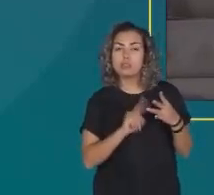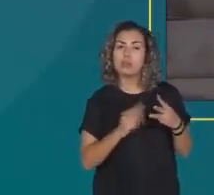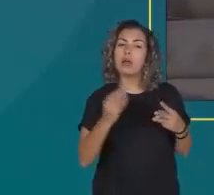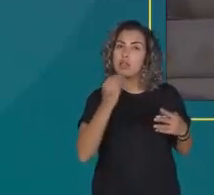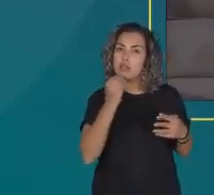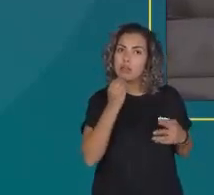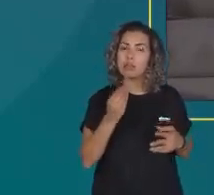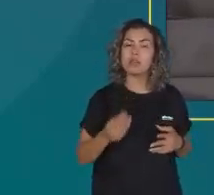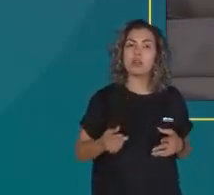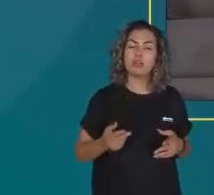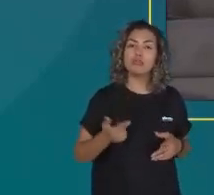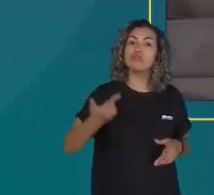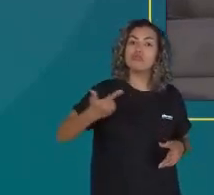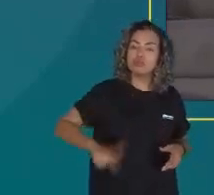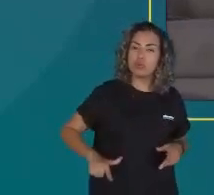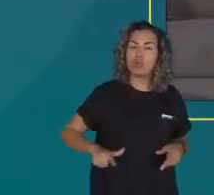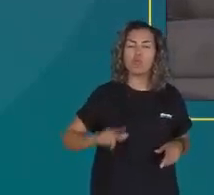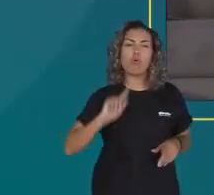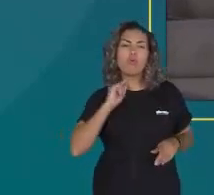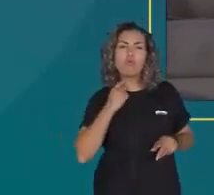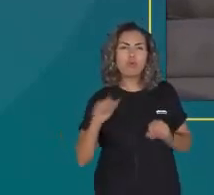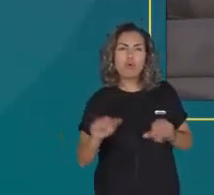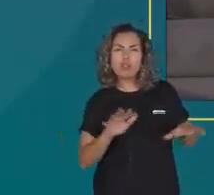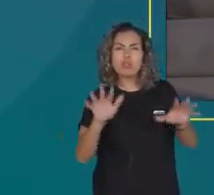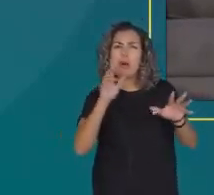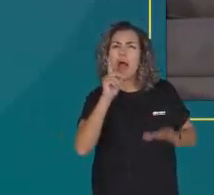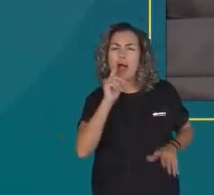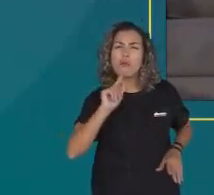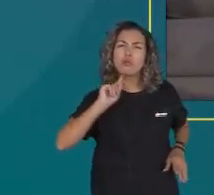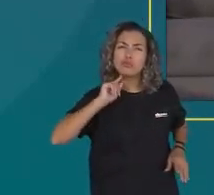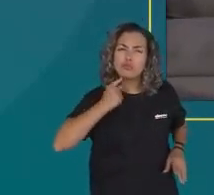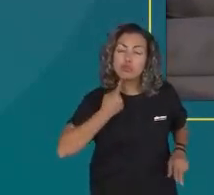issues. In Mexico, there is a restoration of the